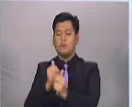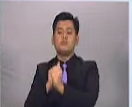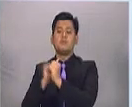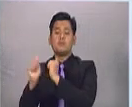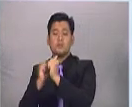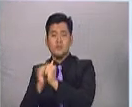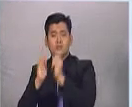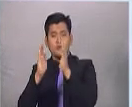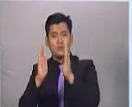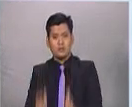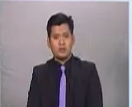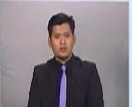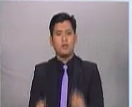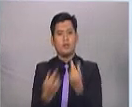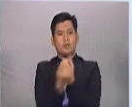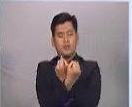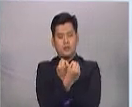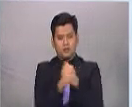qualifications once they